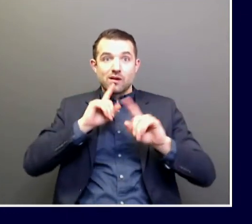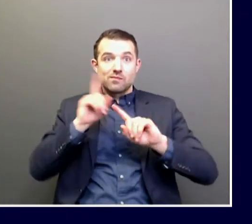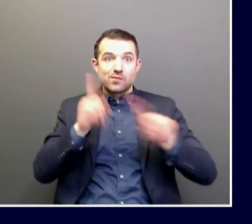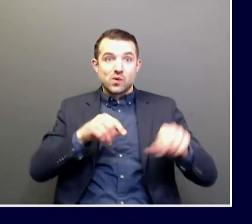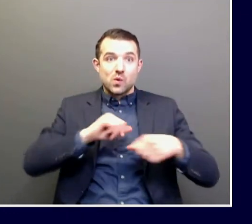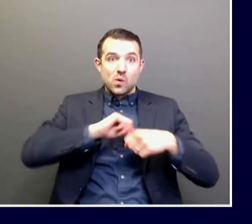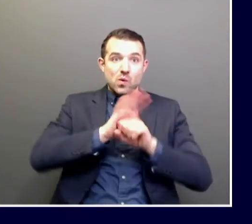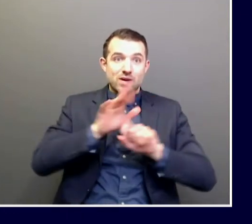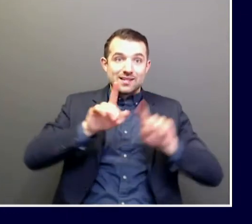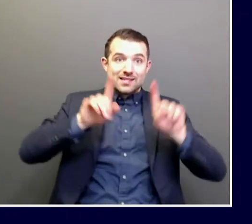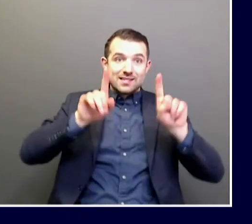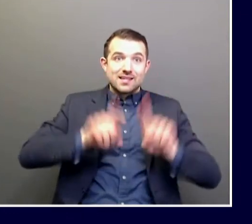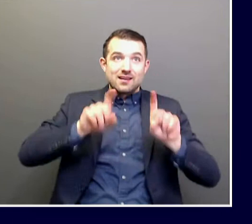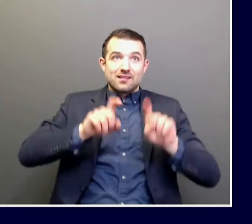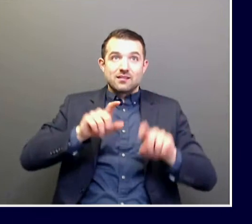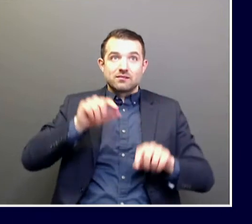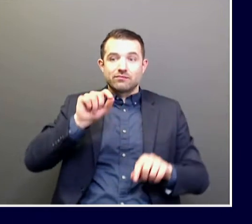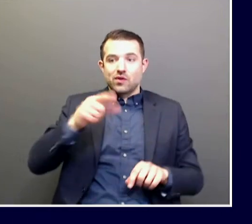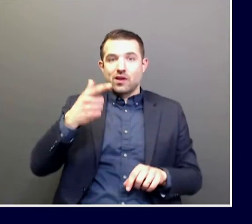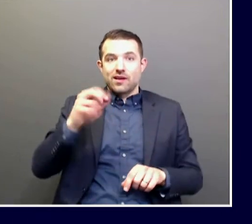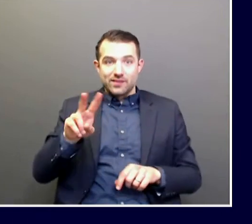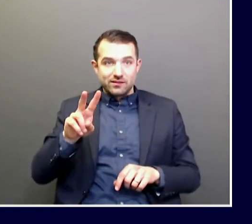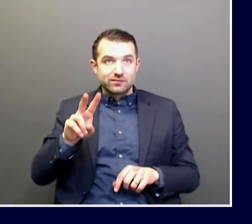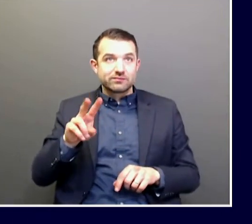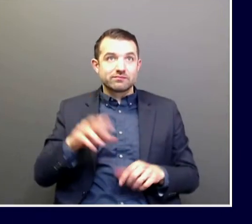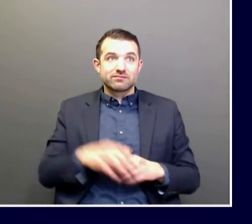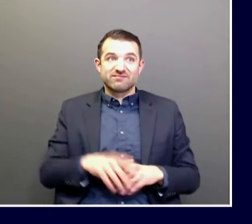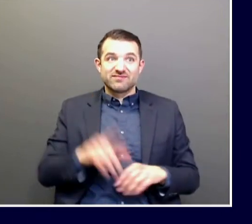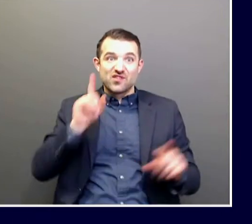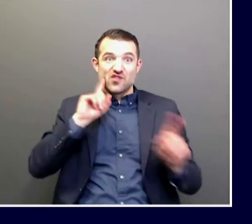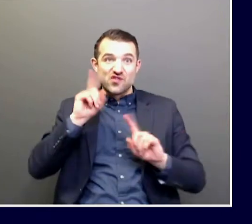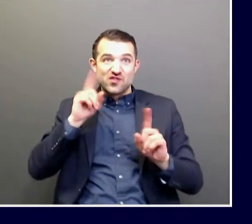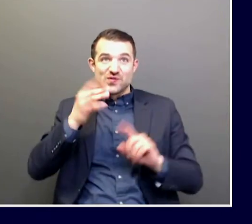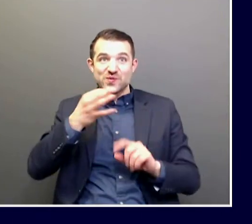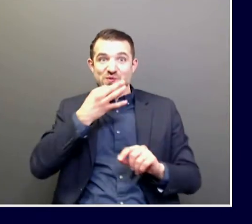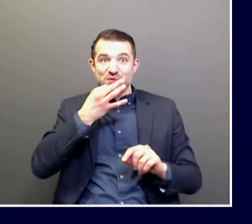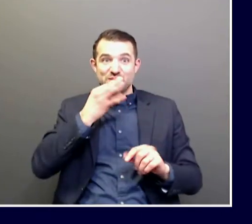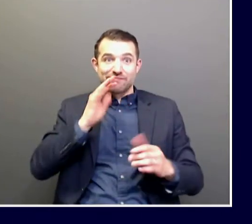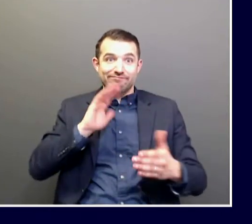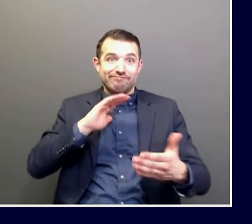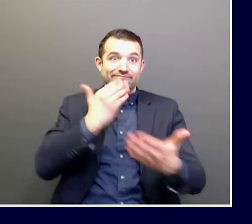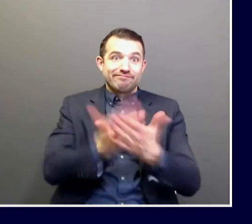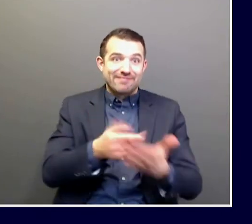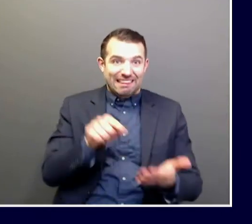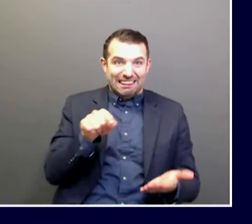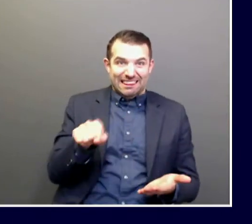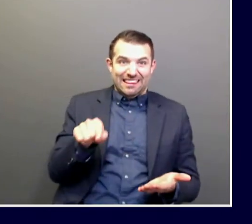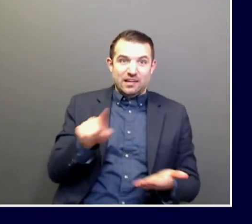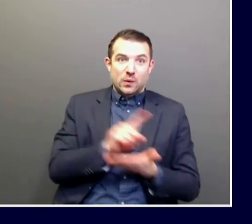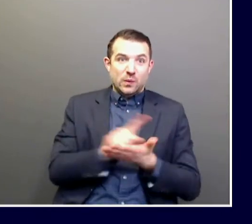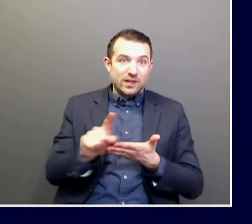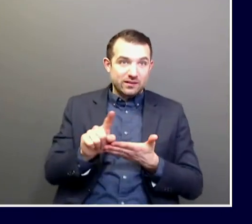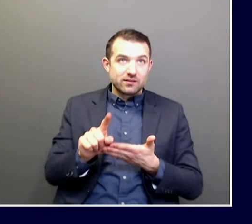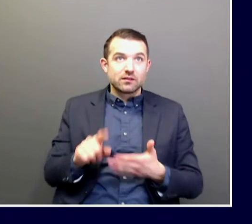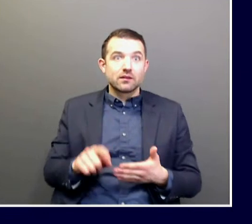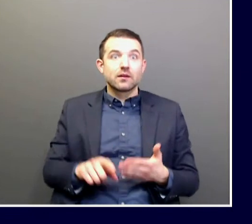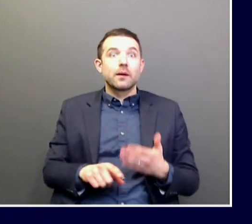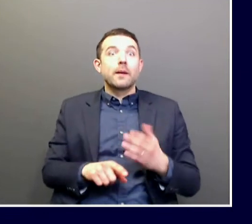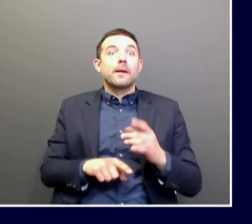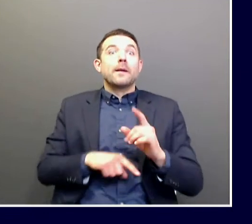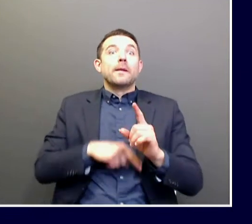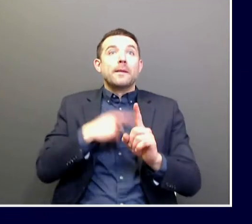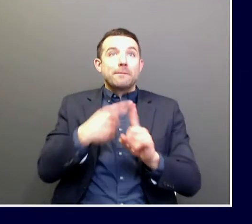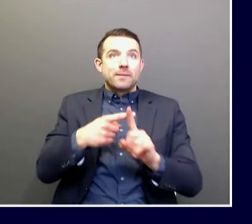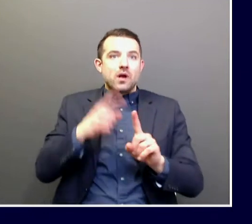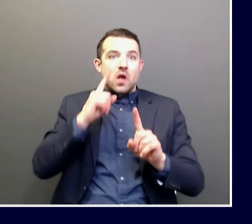hopefully in Maine soon. And we are hopeful that by the end of this week, we can announce our own free over-the-counter test program. So